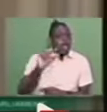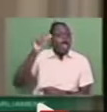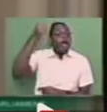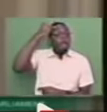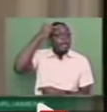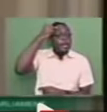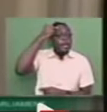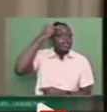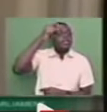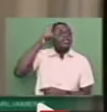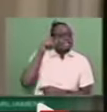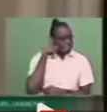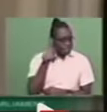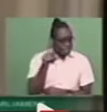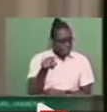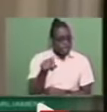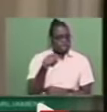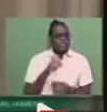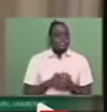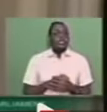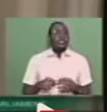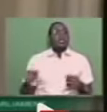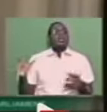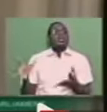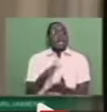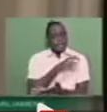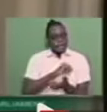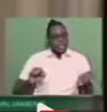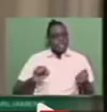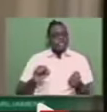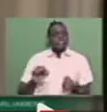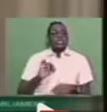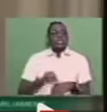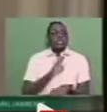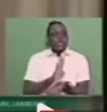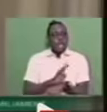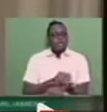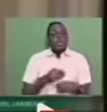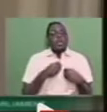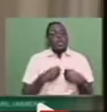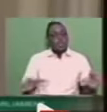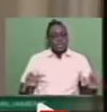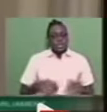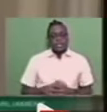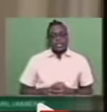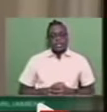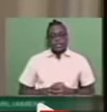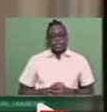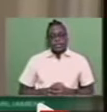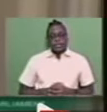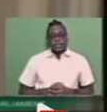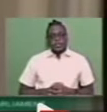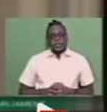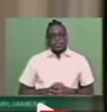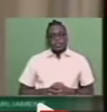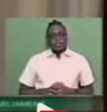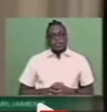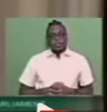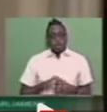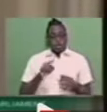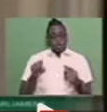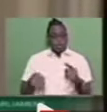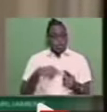long before COVID. In fact, when the virus arrived on our shores, as I said, the economy was already